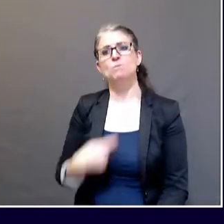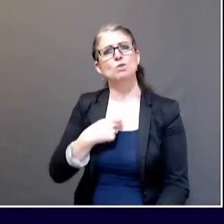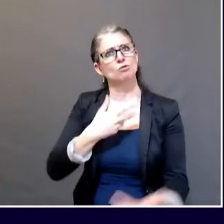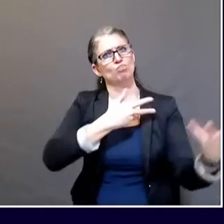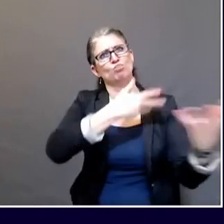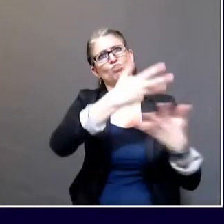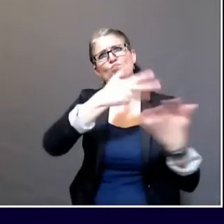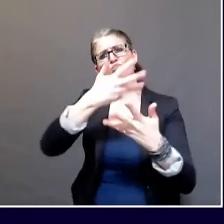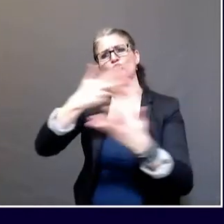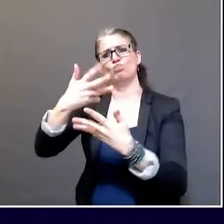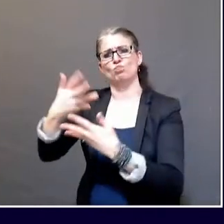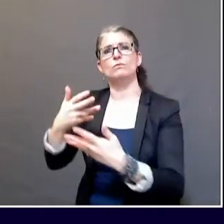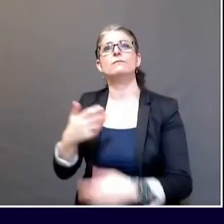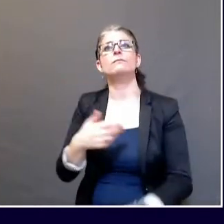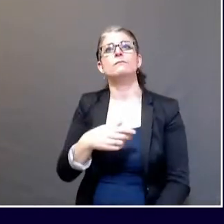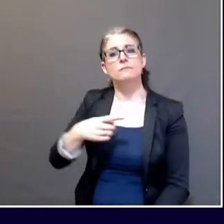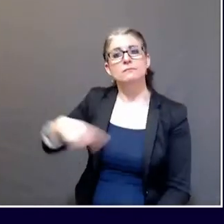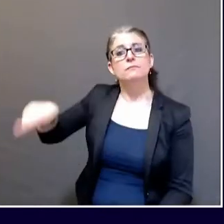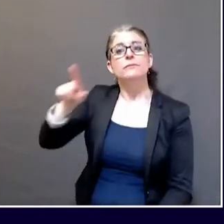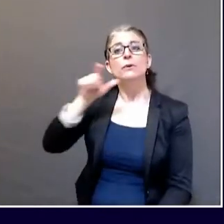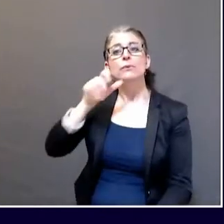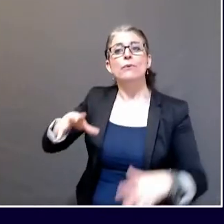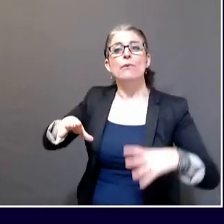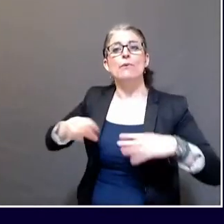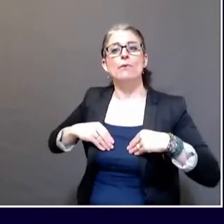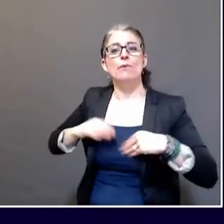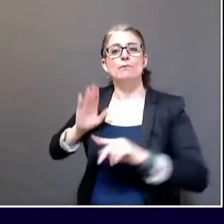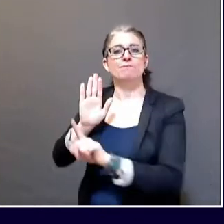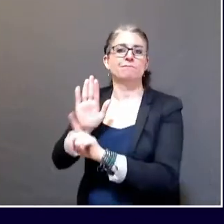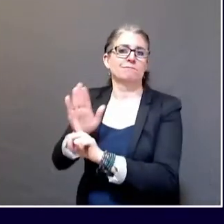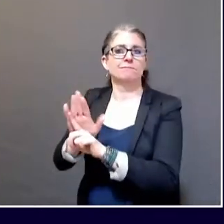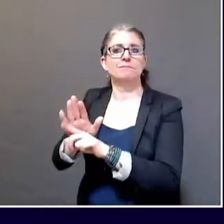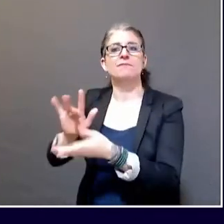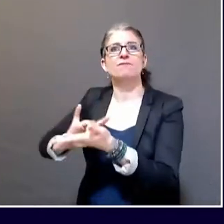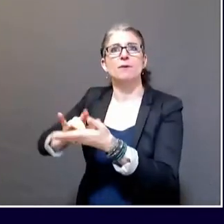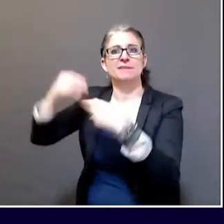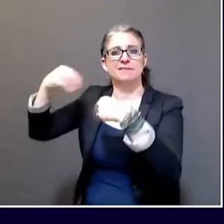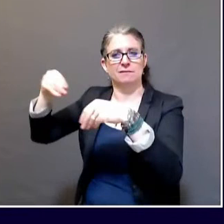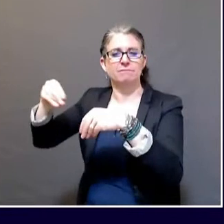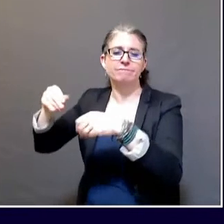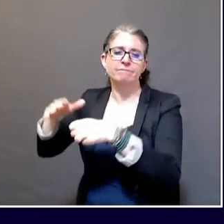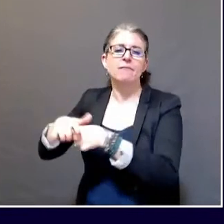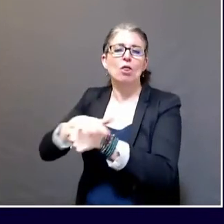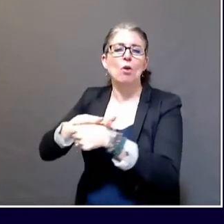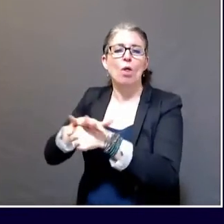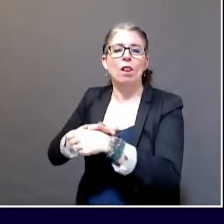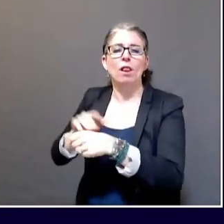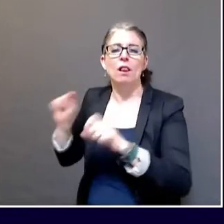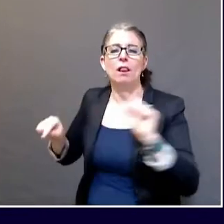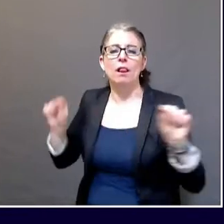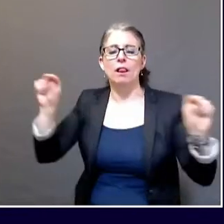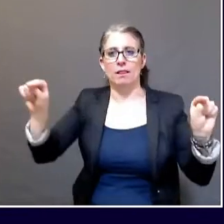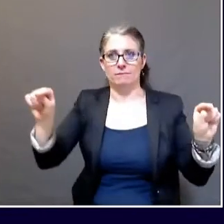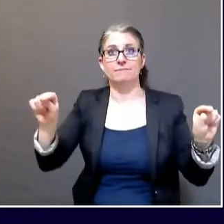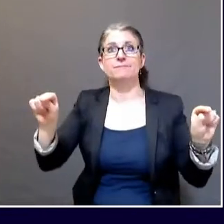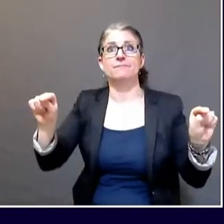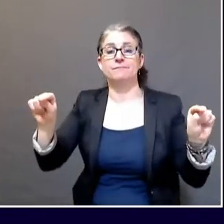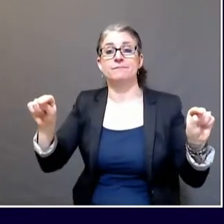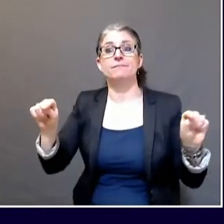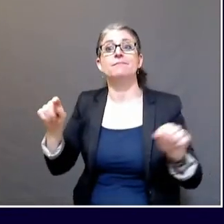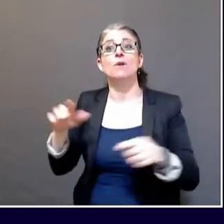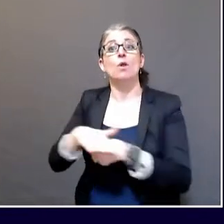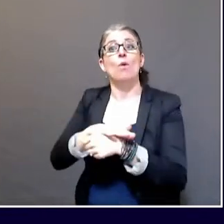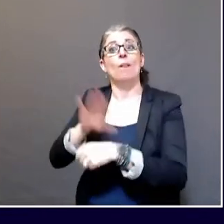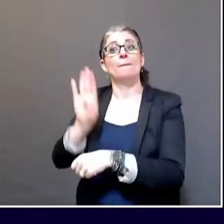facilities. These are skilled nursing facilities and assisted living facilities. And these independent Maine-based